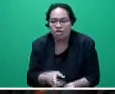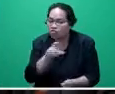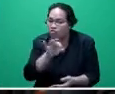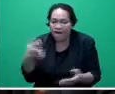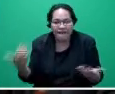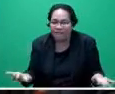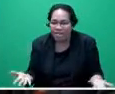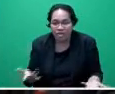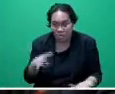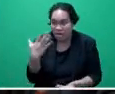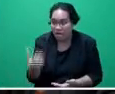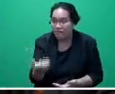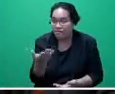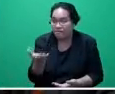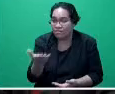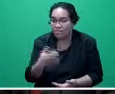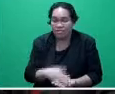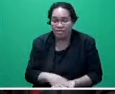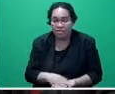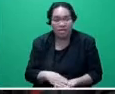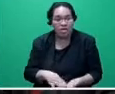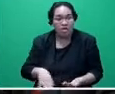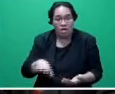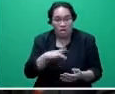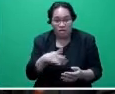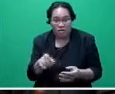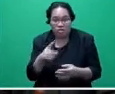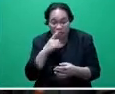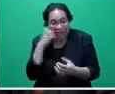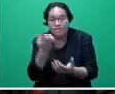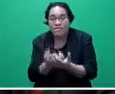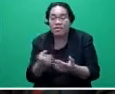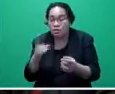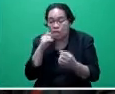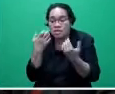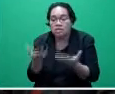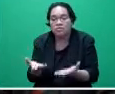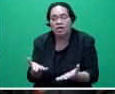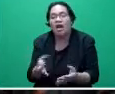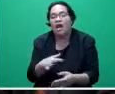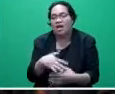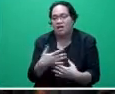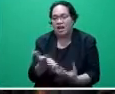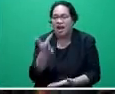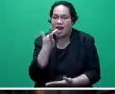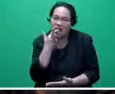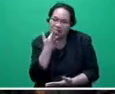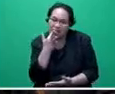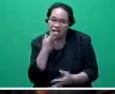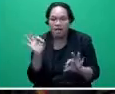one. Do you have one? Because all is forecasted, only evidence everyone can see, there is no money. It is